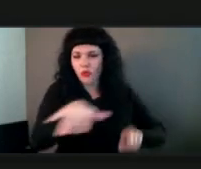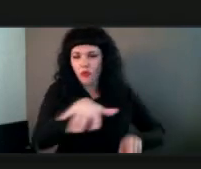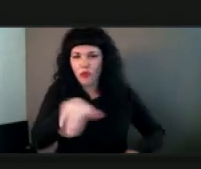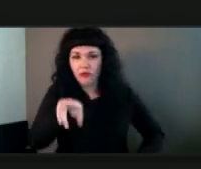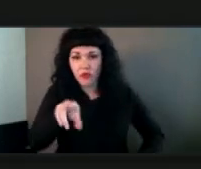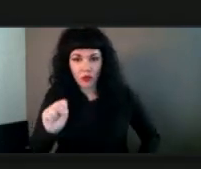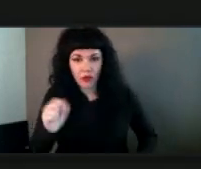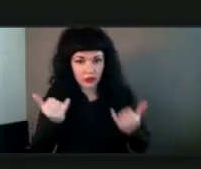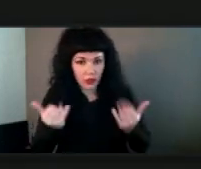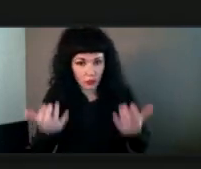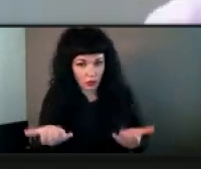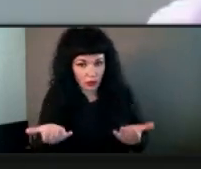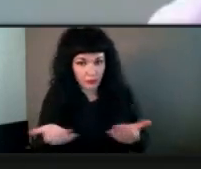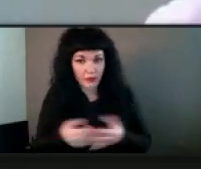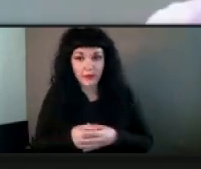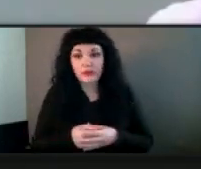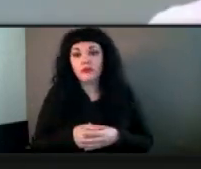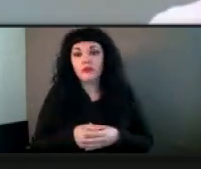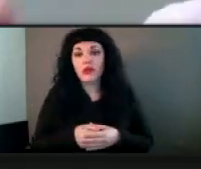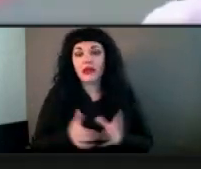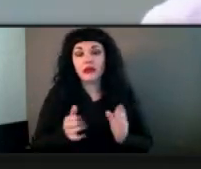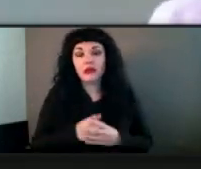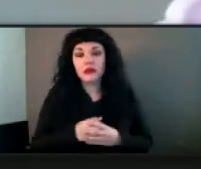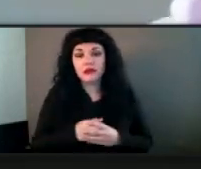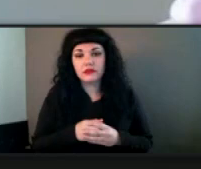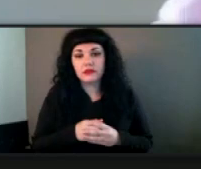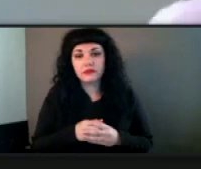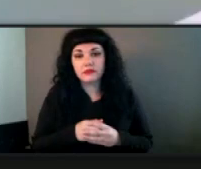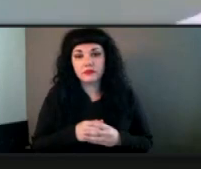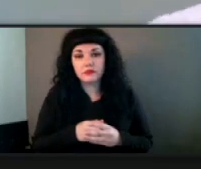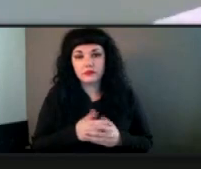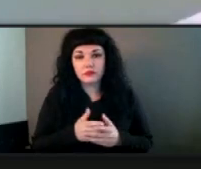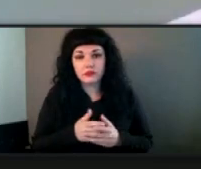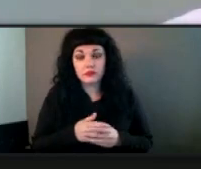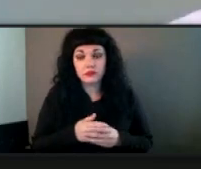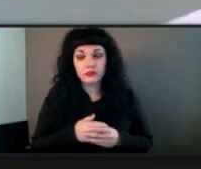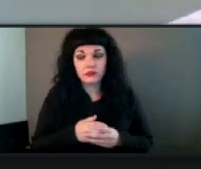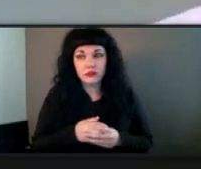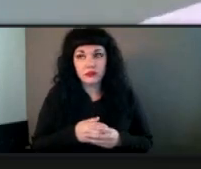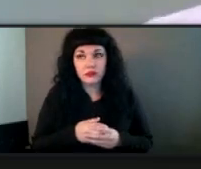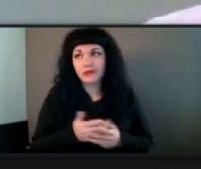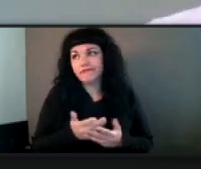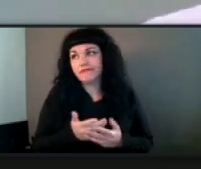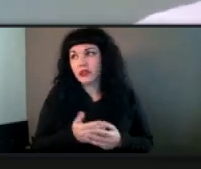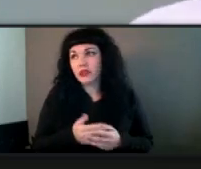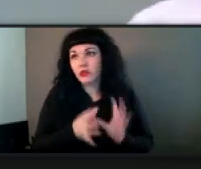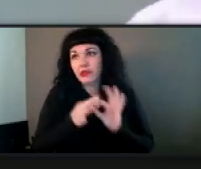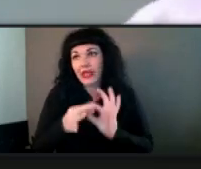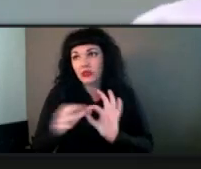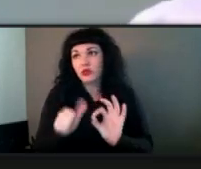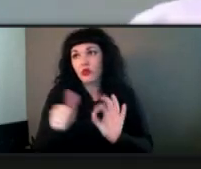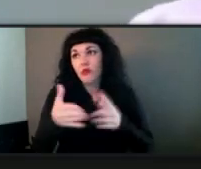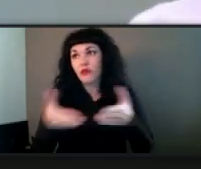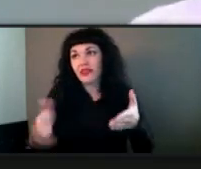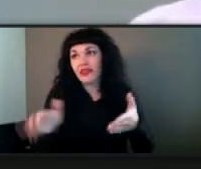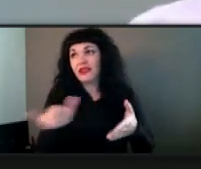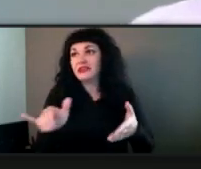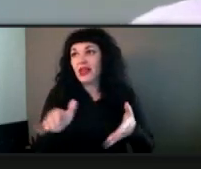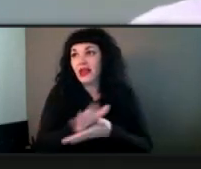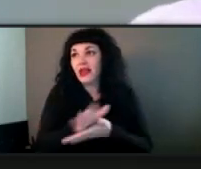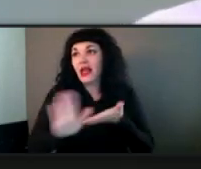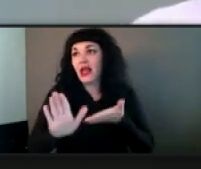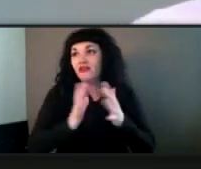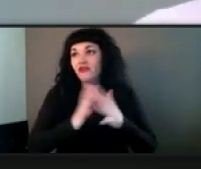this is even related to other things as well, like do we play college football or something like that, is that people want to open or they